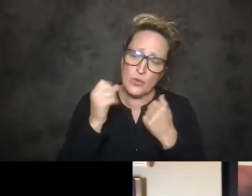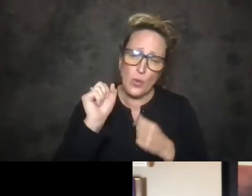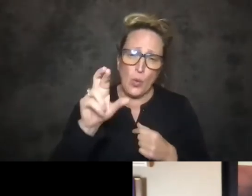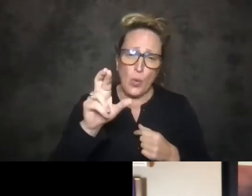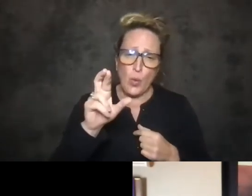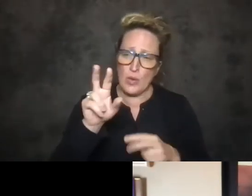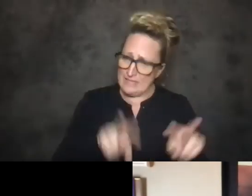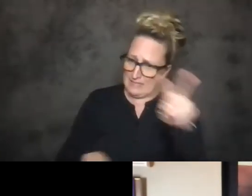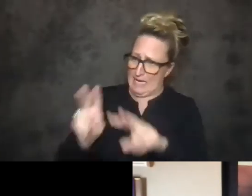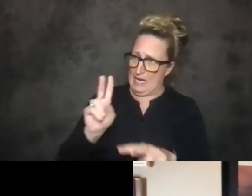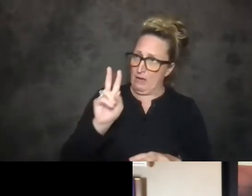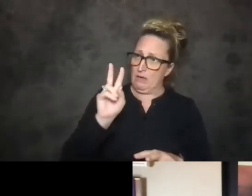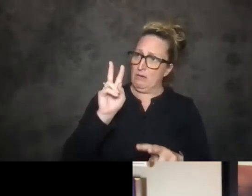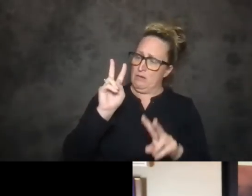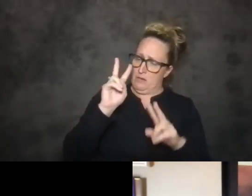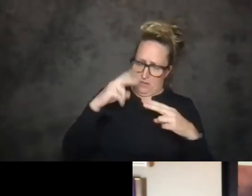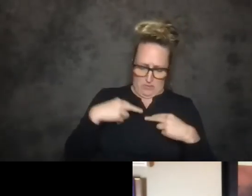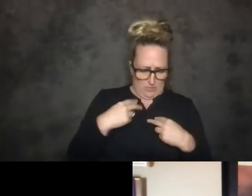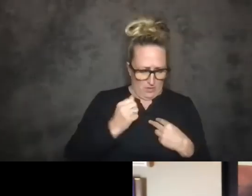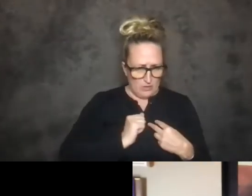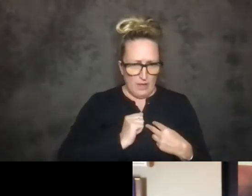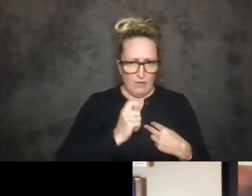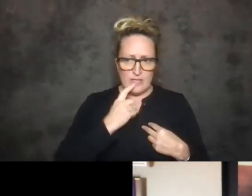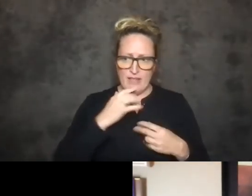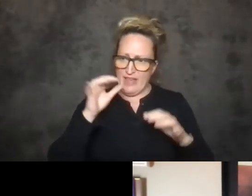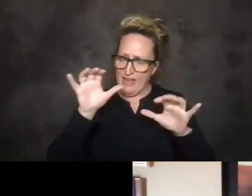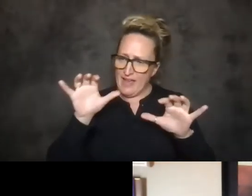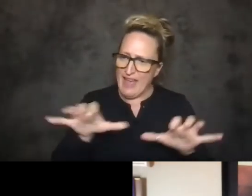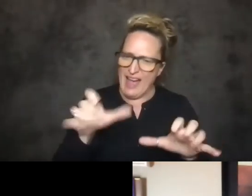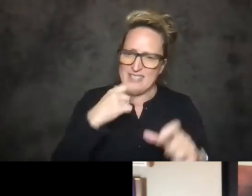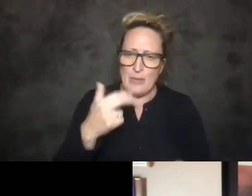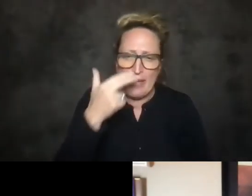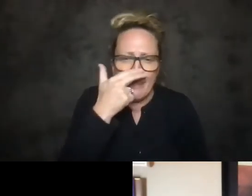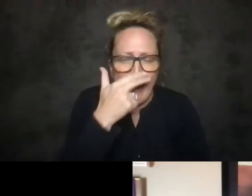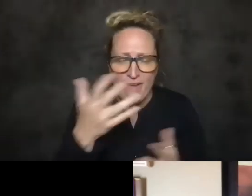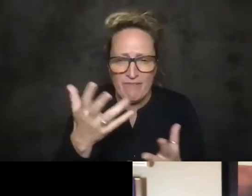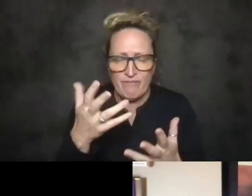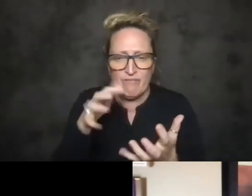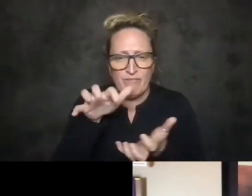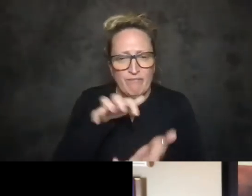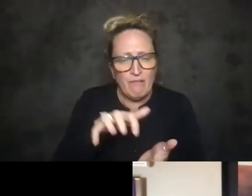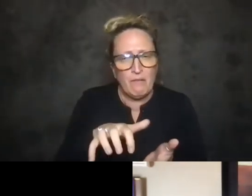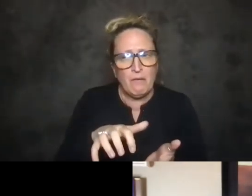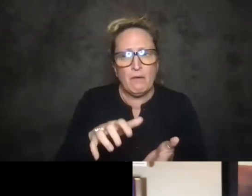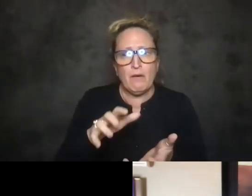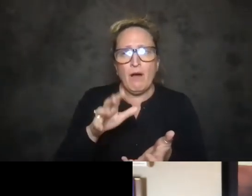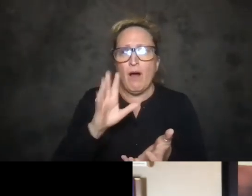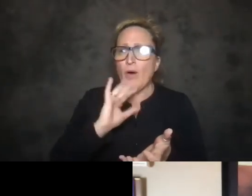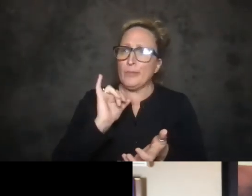seeing ourselves in these kind of acts that make us laugh, that enlarge our foibles,